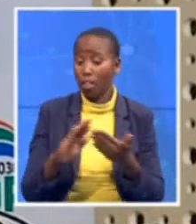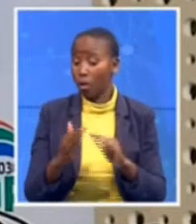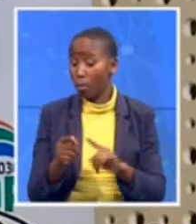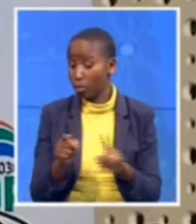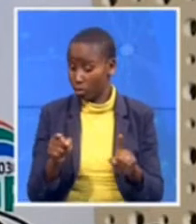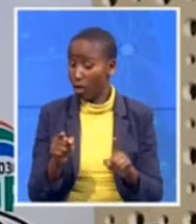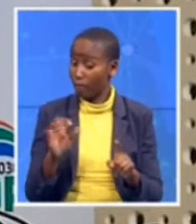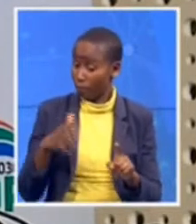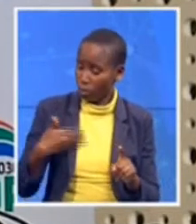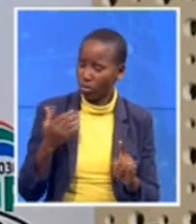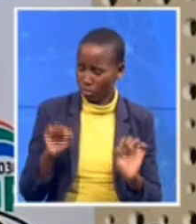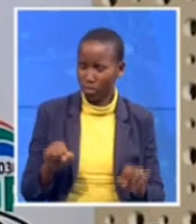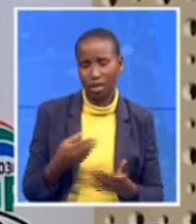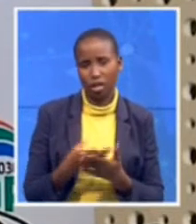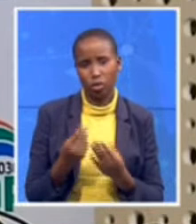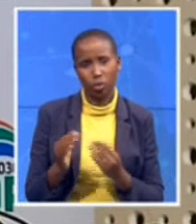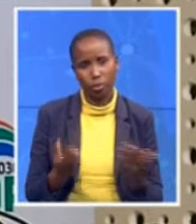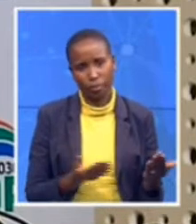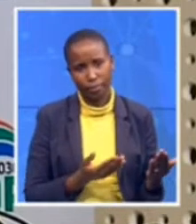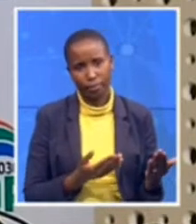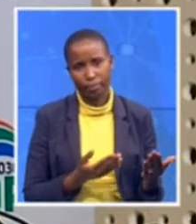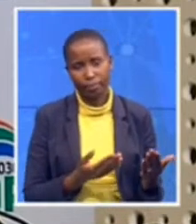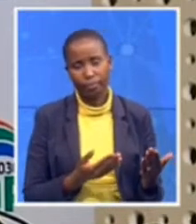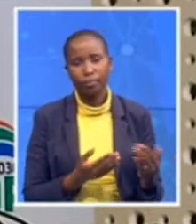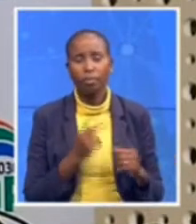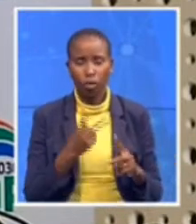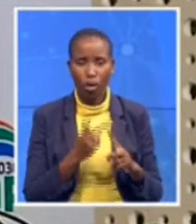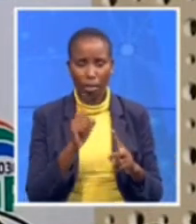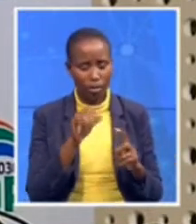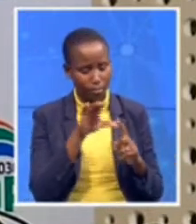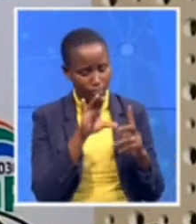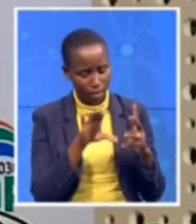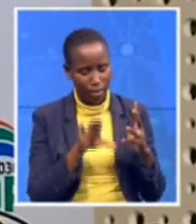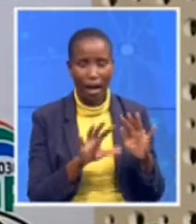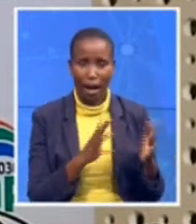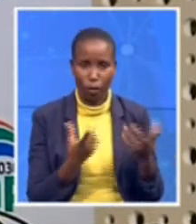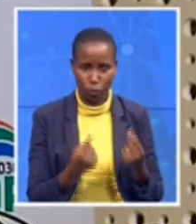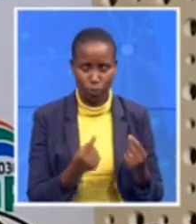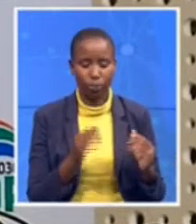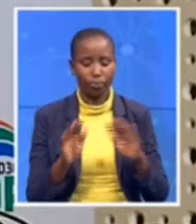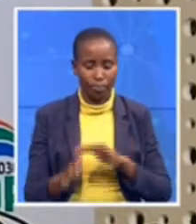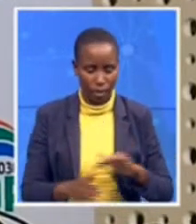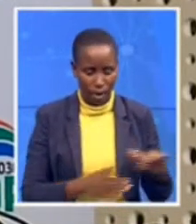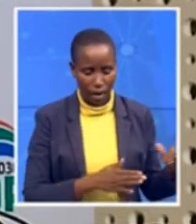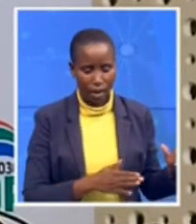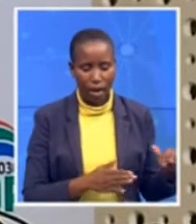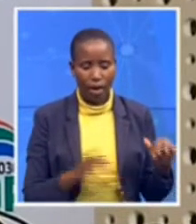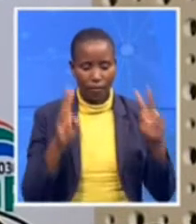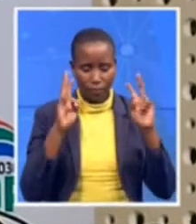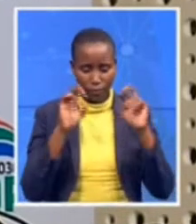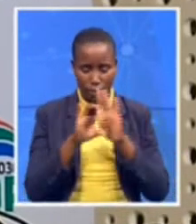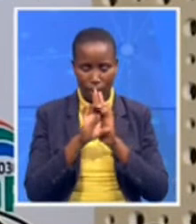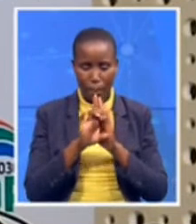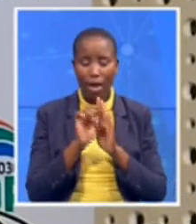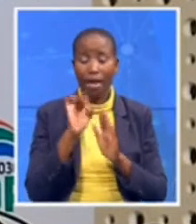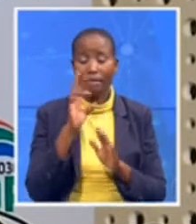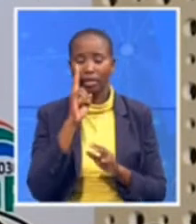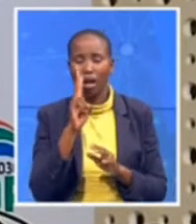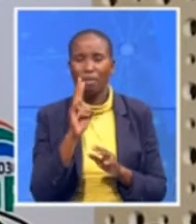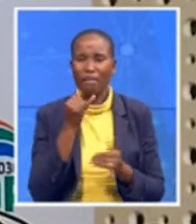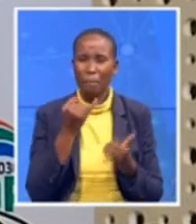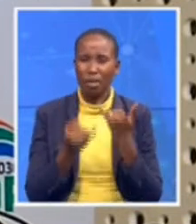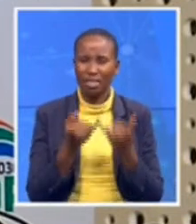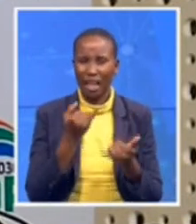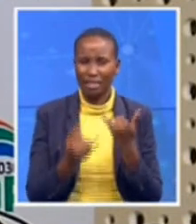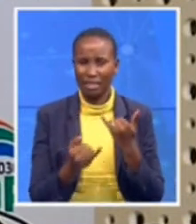pre-distribution classification. Now, pornographic content, we've tried to indicate as such. The Film and Publication